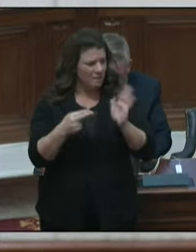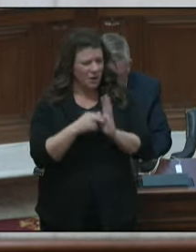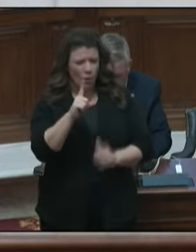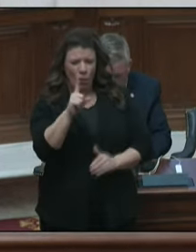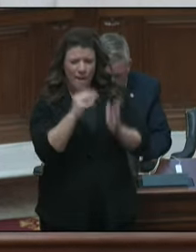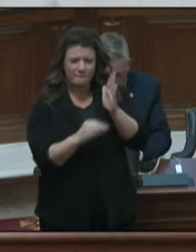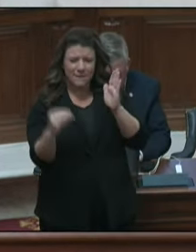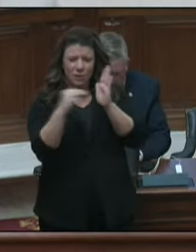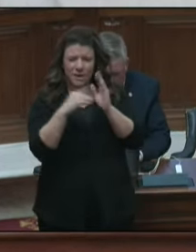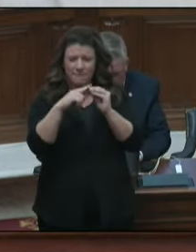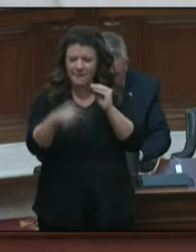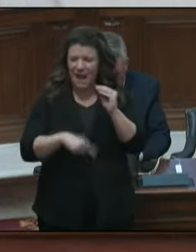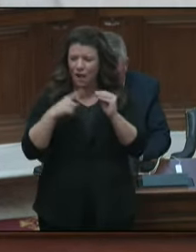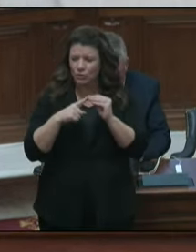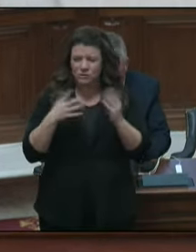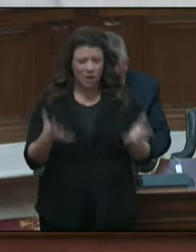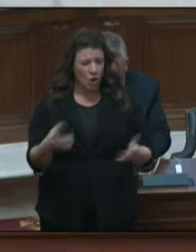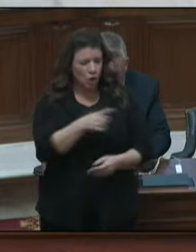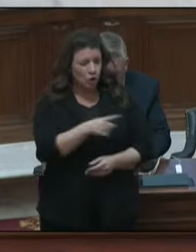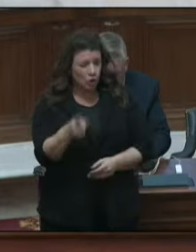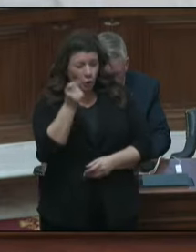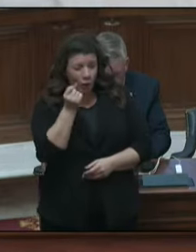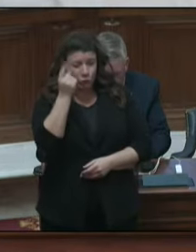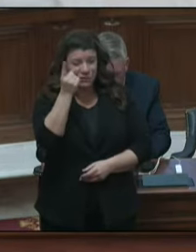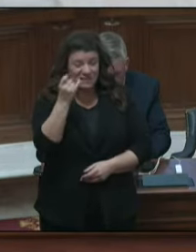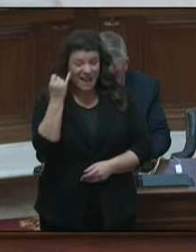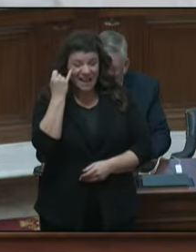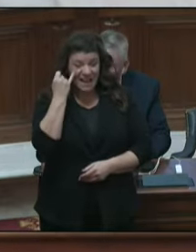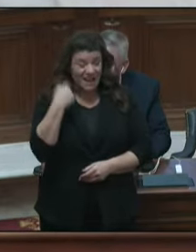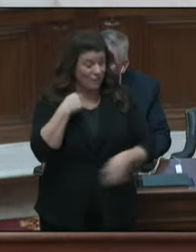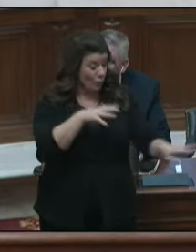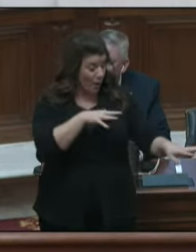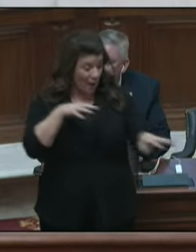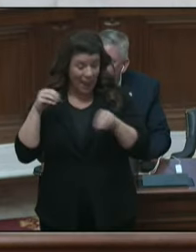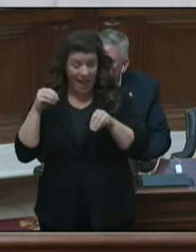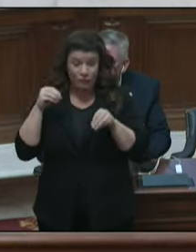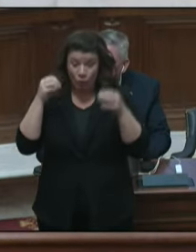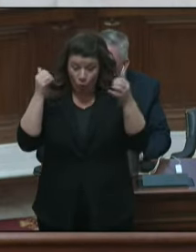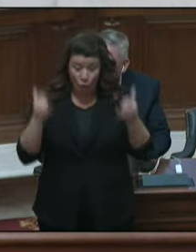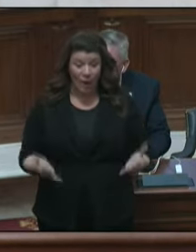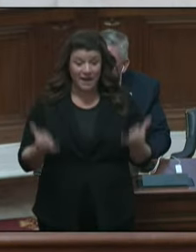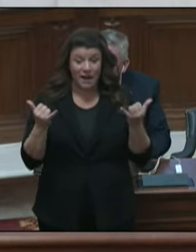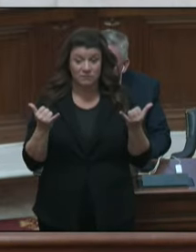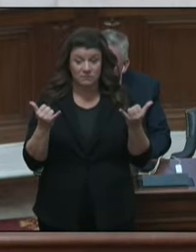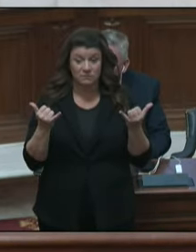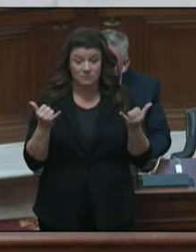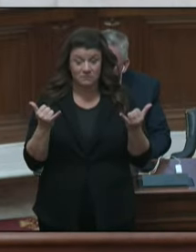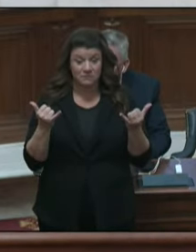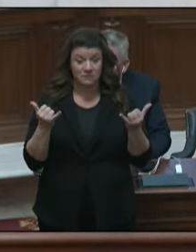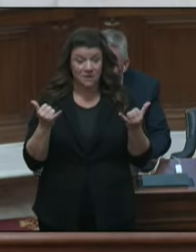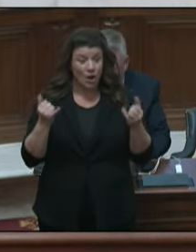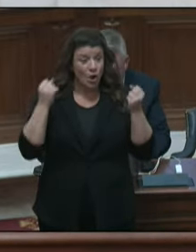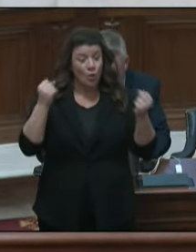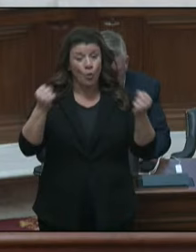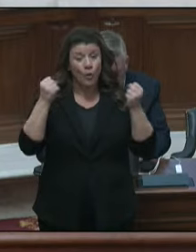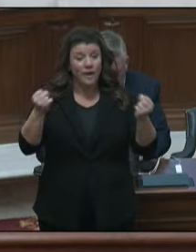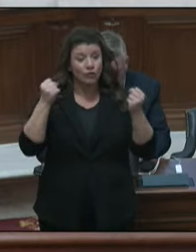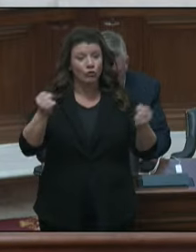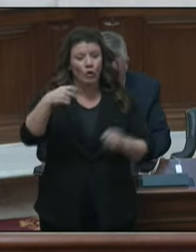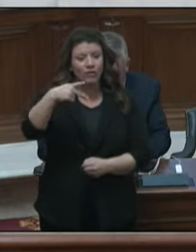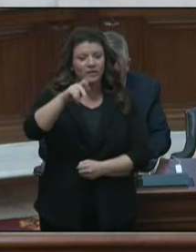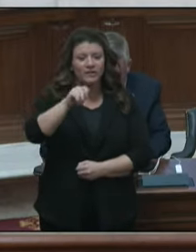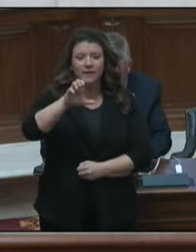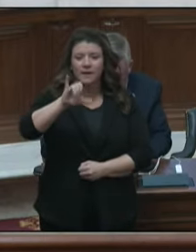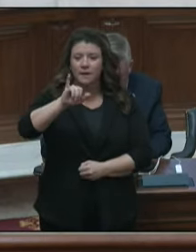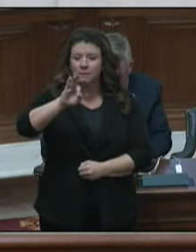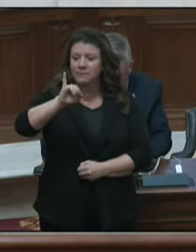miles? Do you realize that if we left here right this minute and we headed to the Pacific